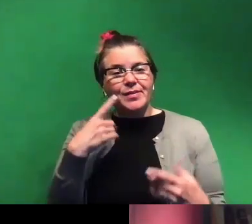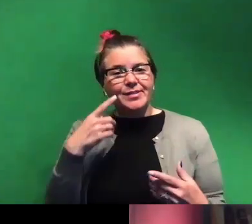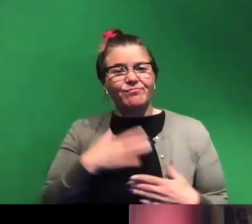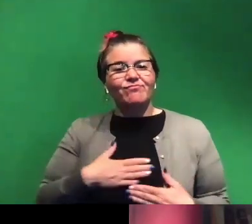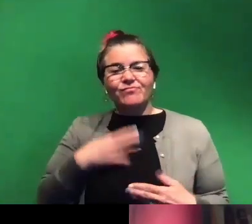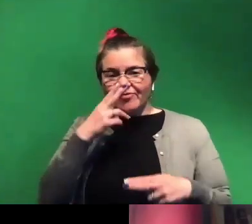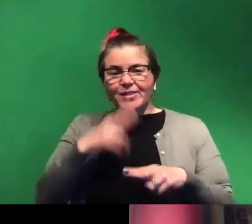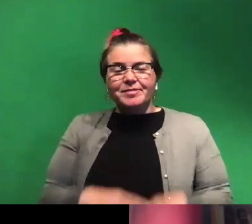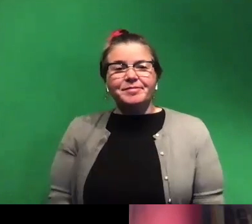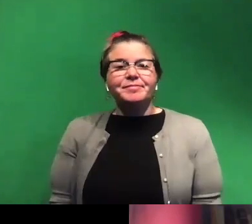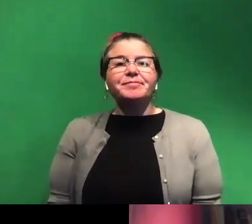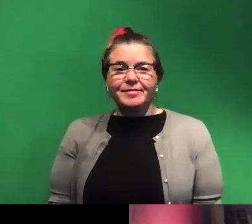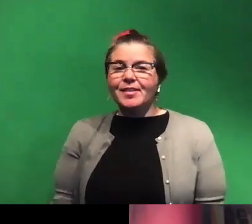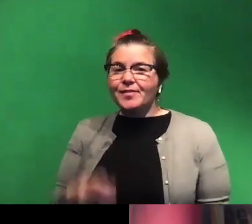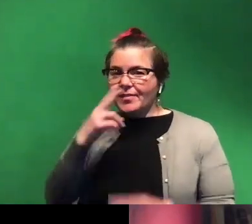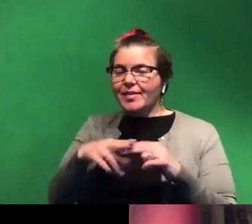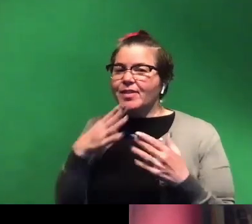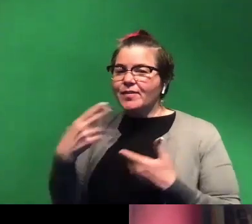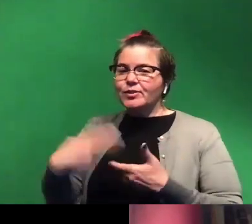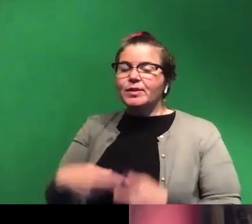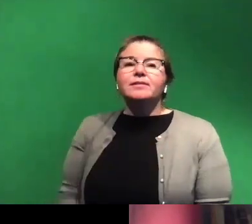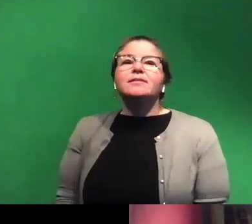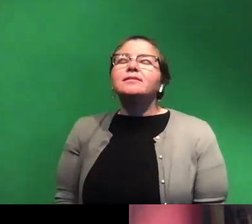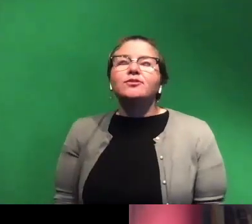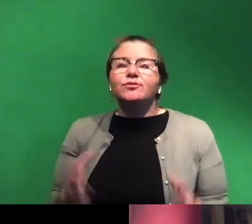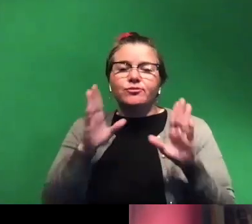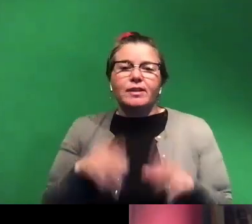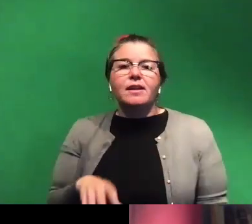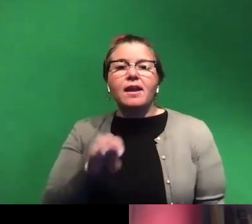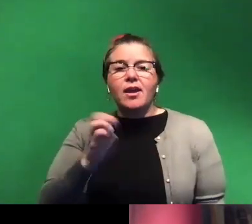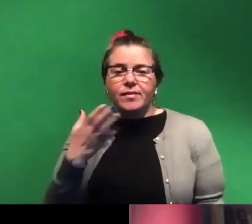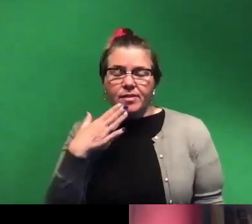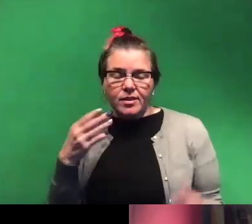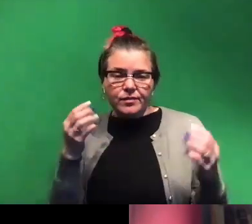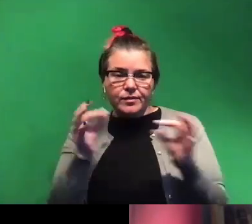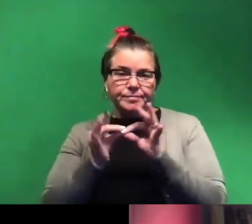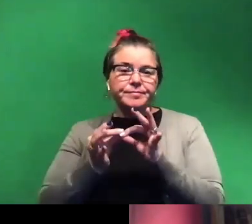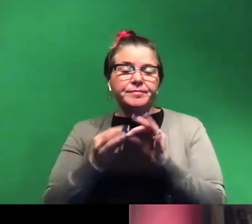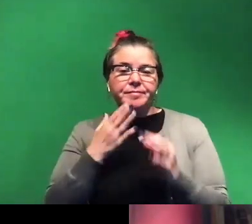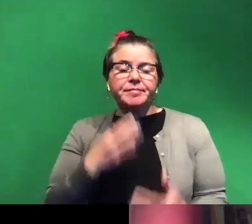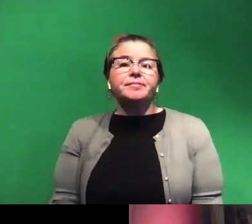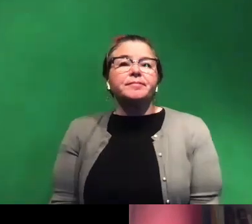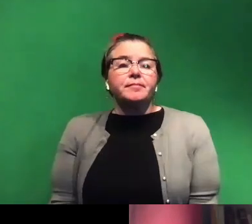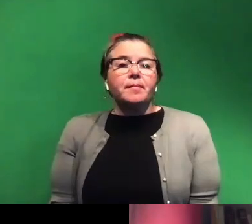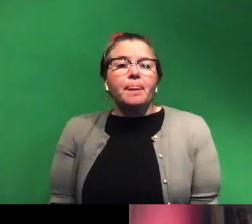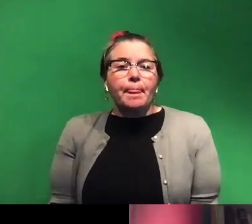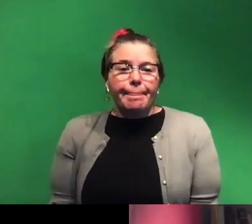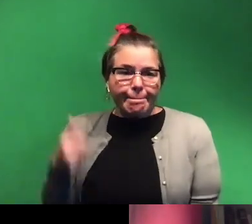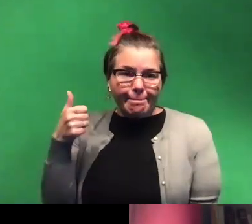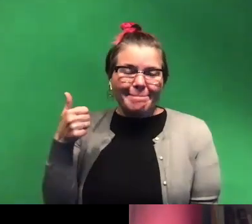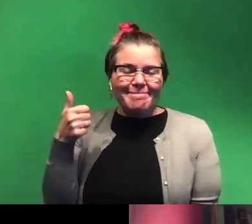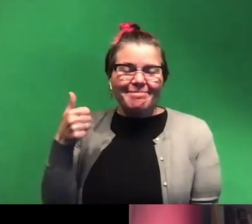much fun. This has been really fun. Thank you so much for joining us. This was great. And Erin, thank you for signing for us. We're always so glad that you're